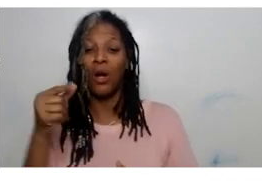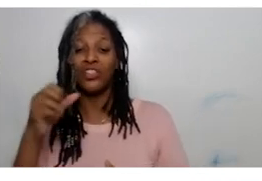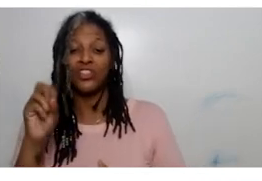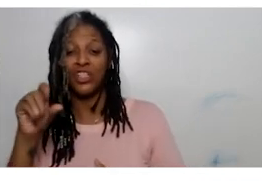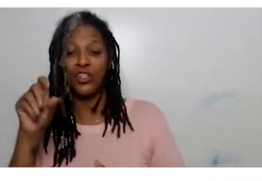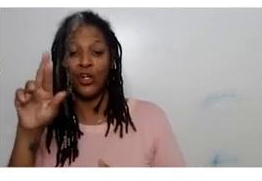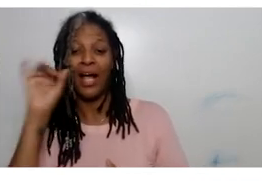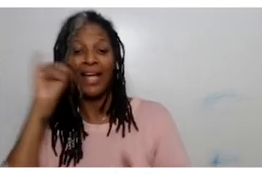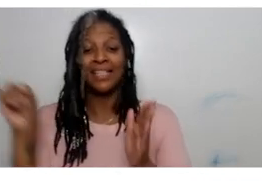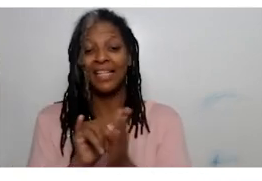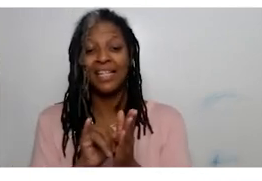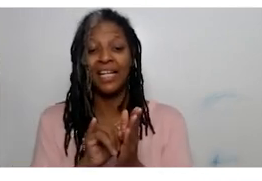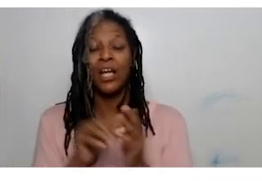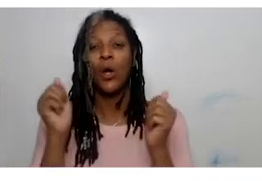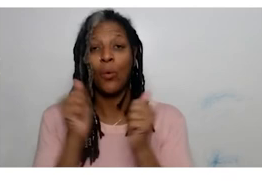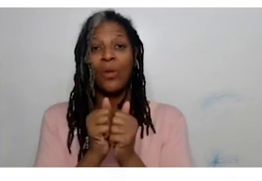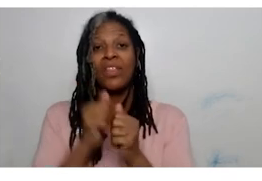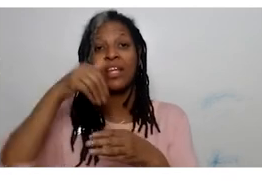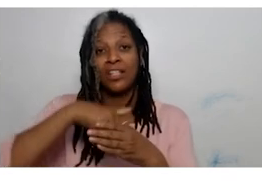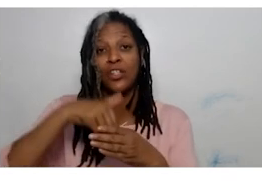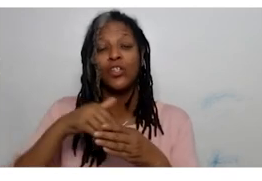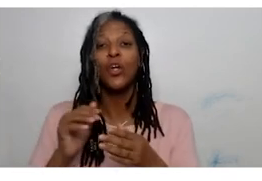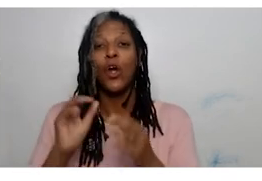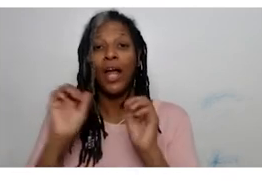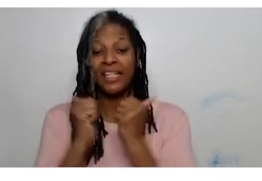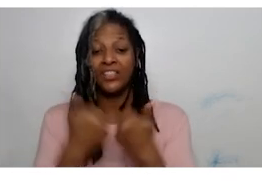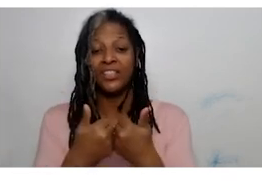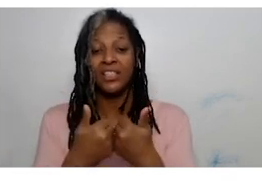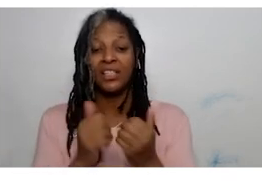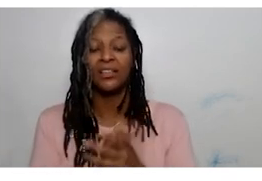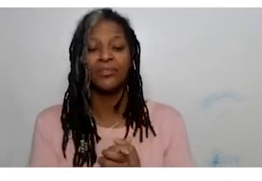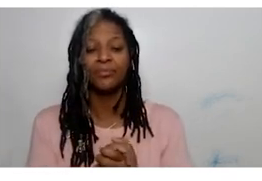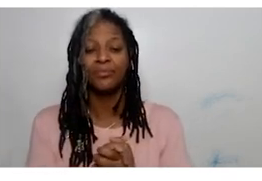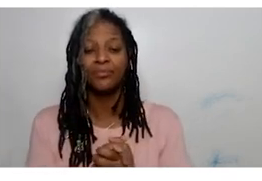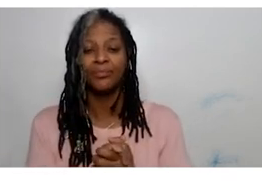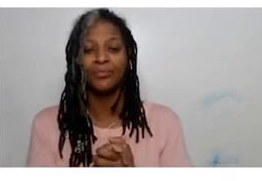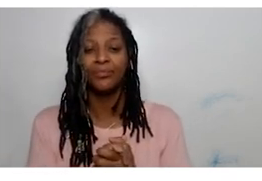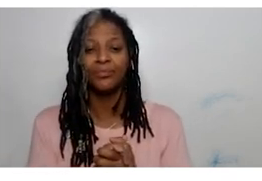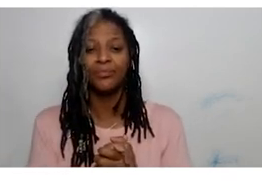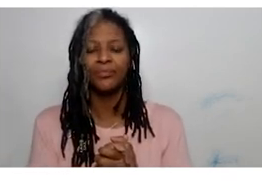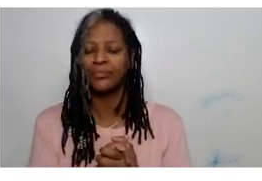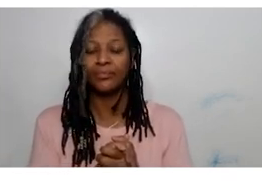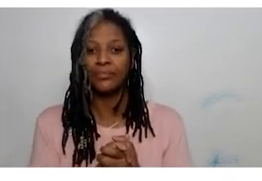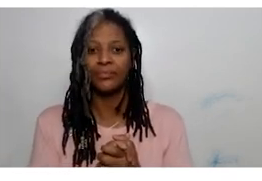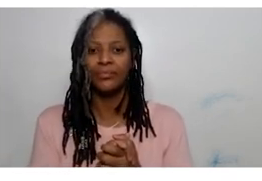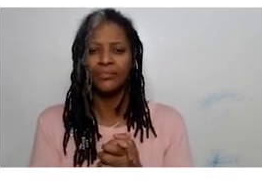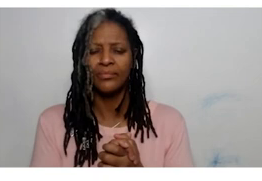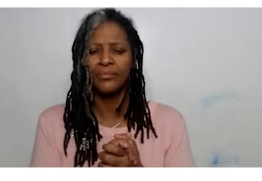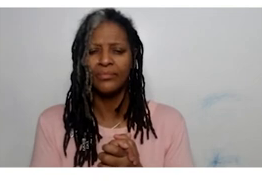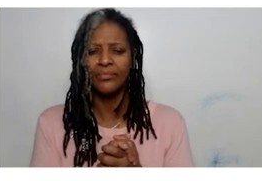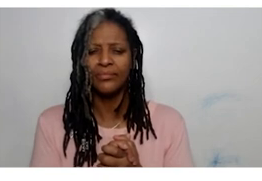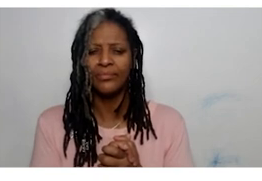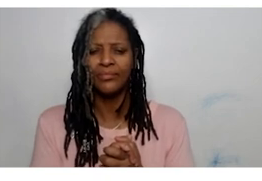work be more inclusive of survivors that are trans, non-binary, or male? And recognizing that for some LGBTQ